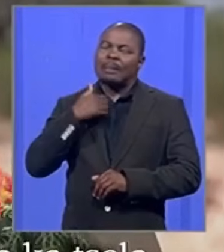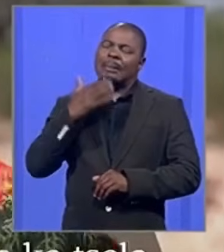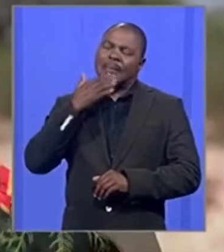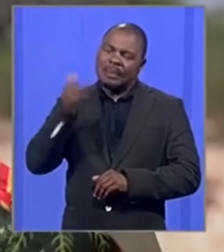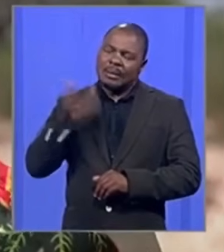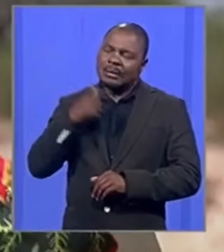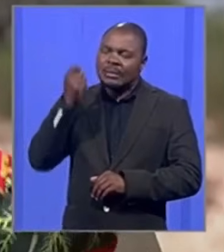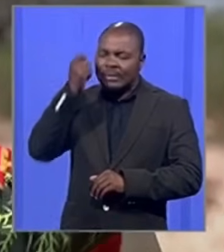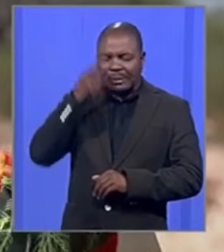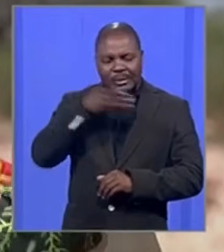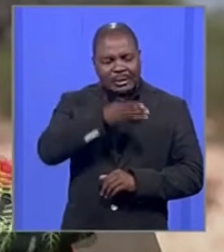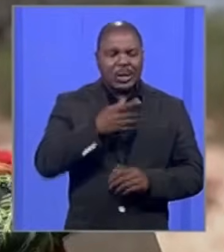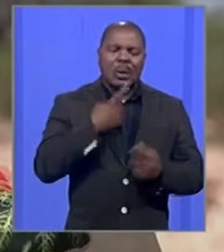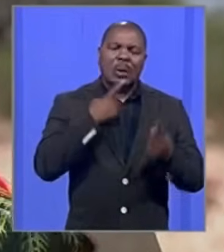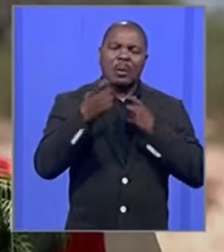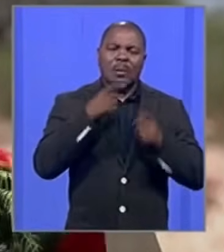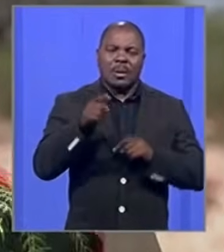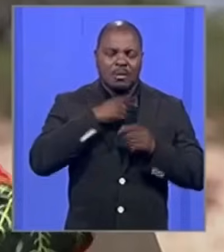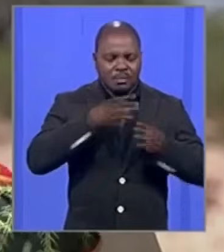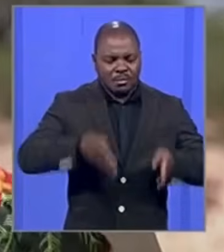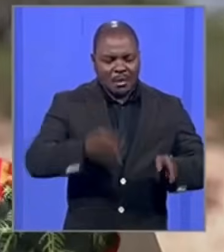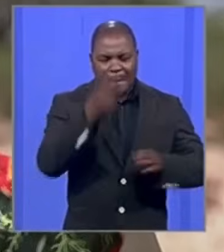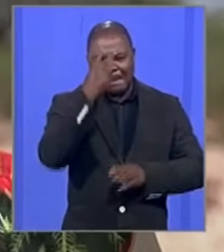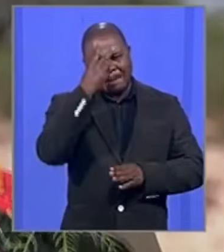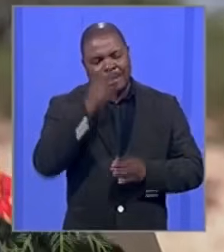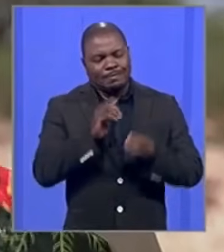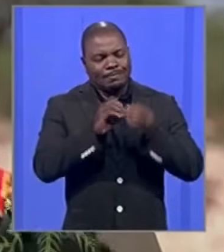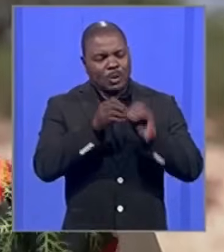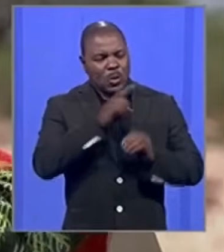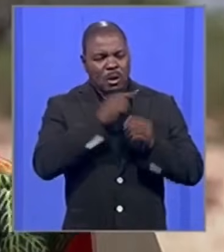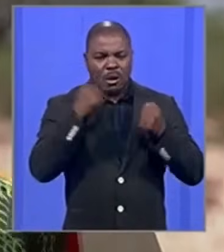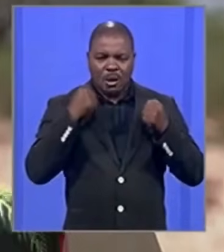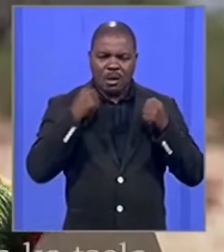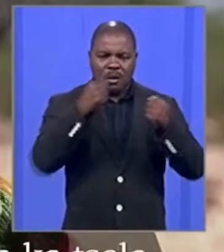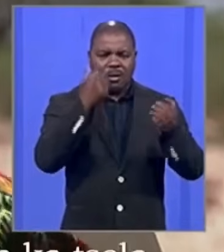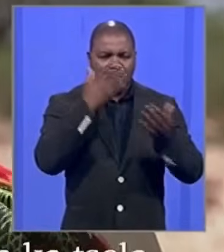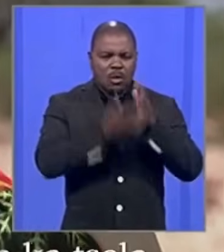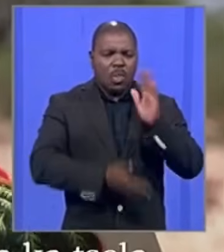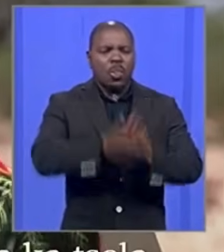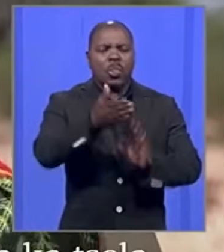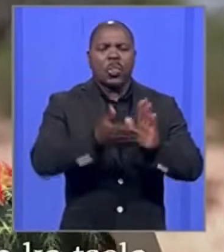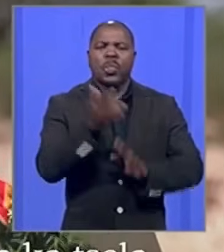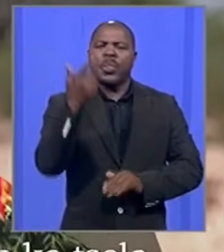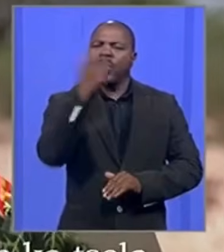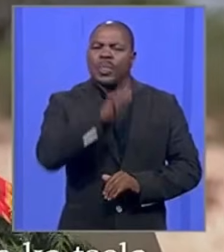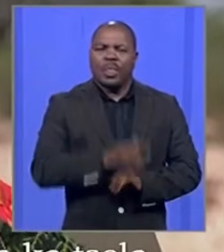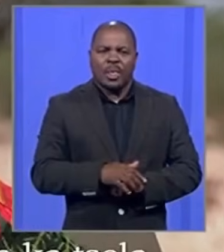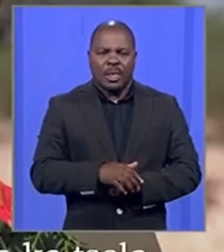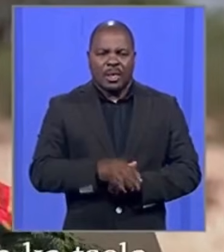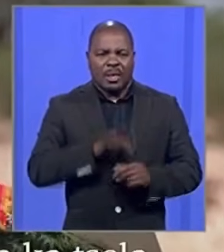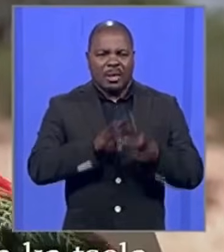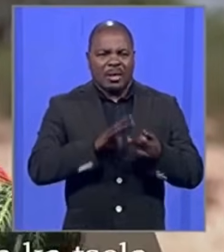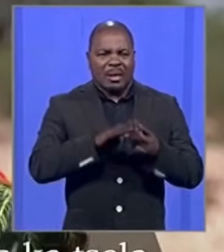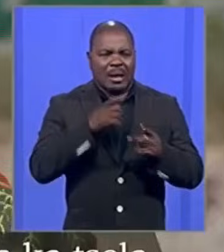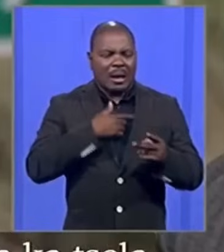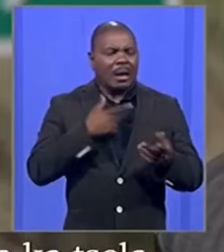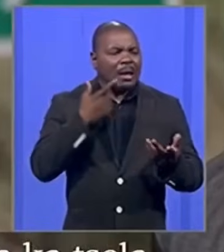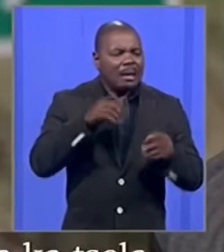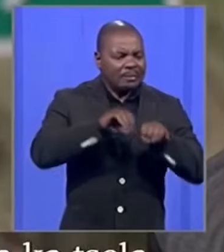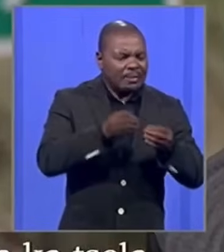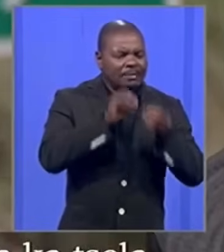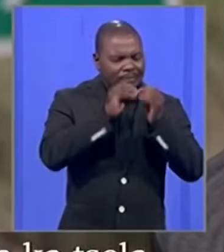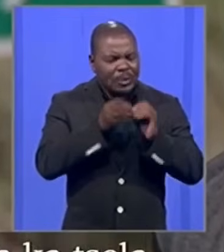tsebe hela re tshella sekontere ala gore koloi tsa rona le tsone di kgone go haua re sa o reke go berekela dikoloi.